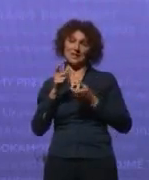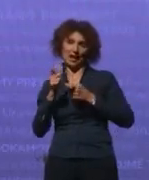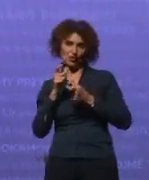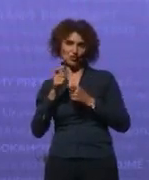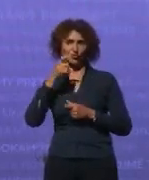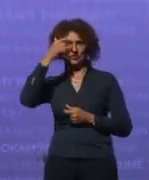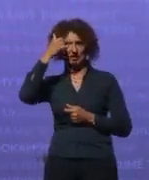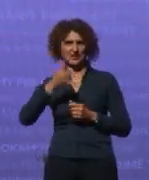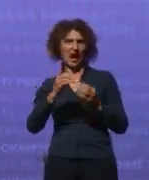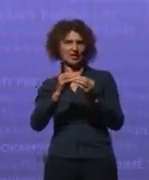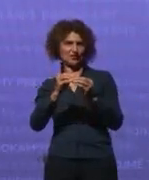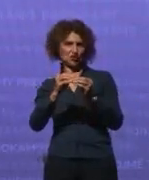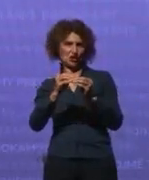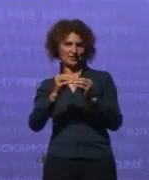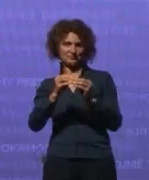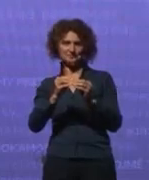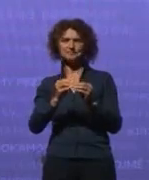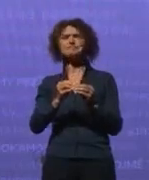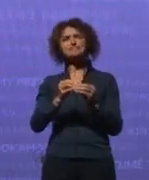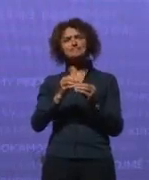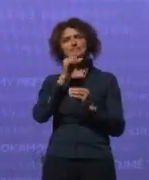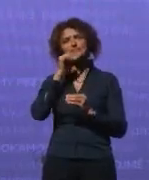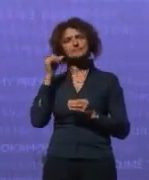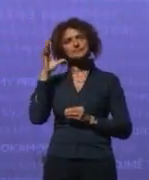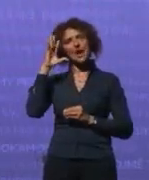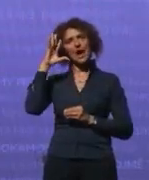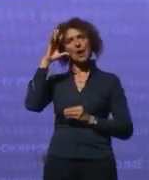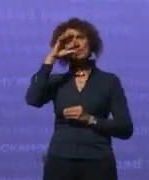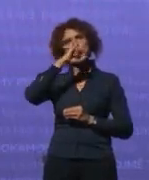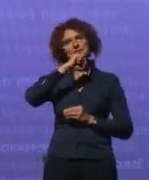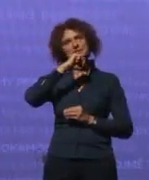the sake of designing better robots, those that are better